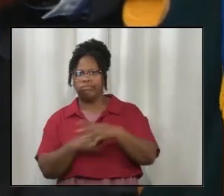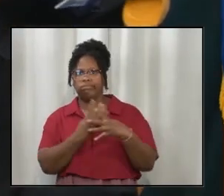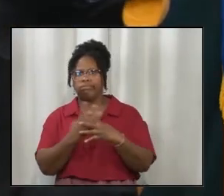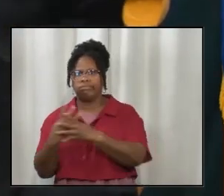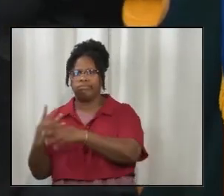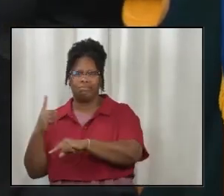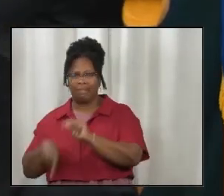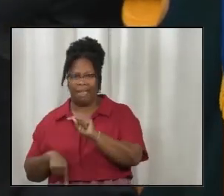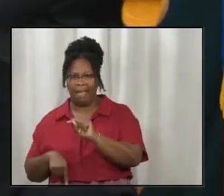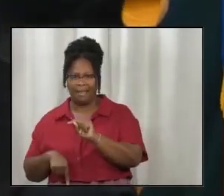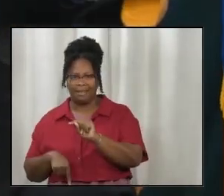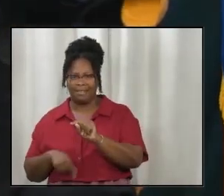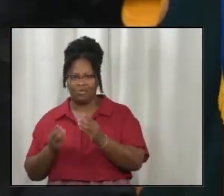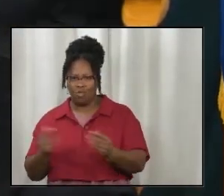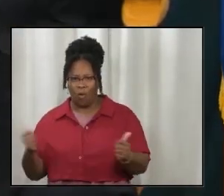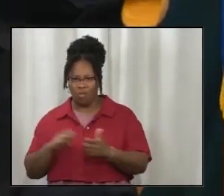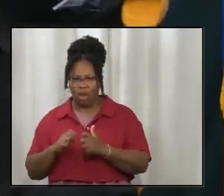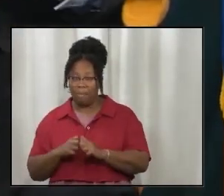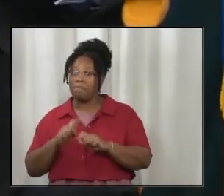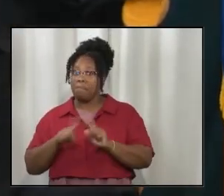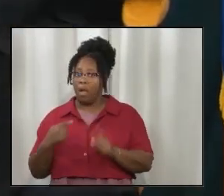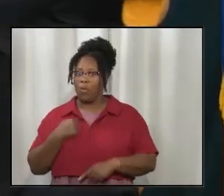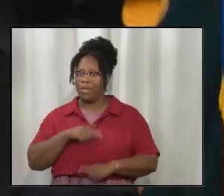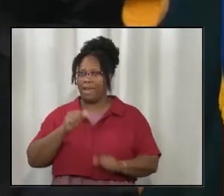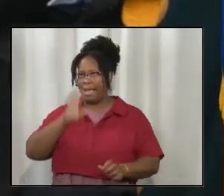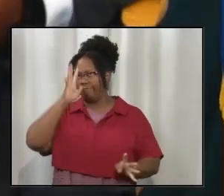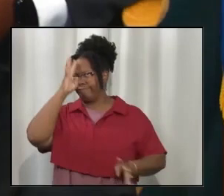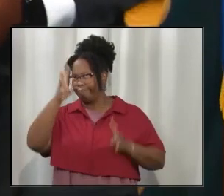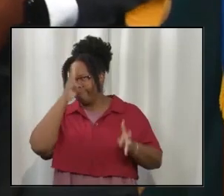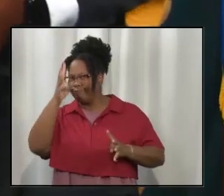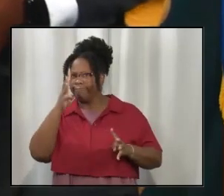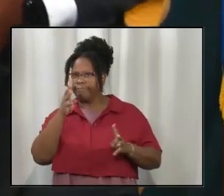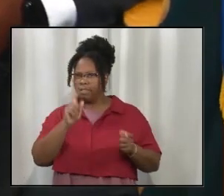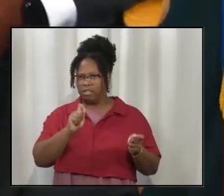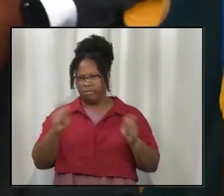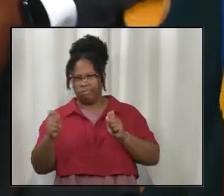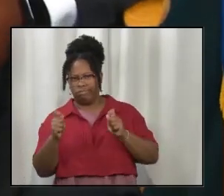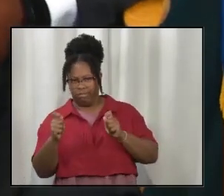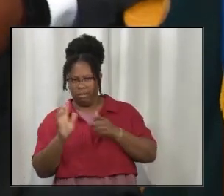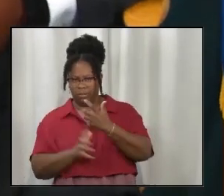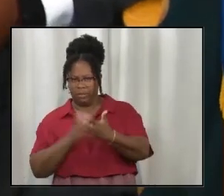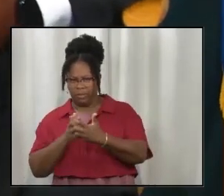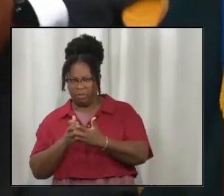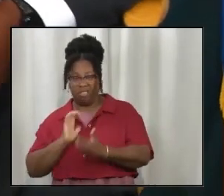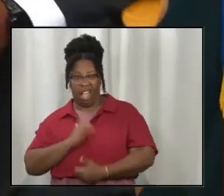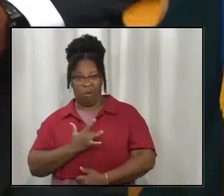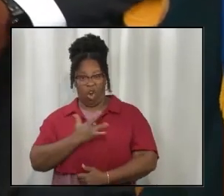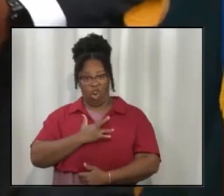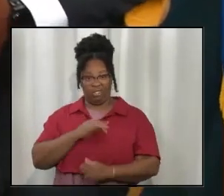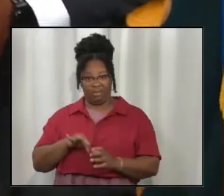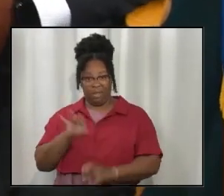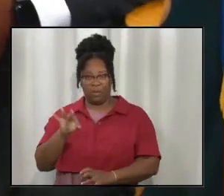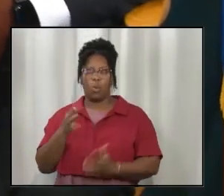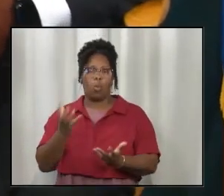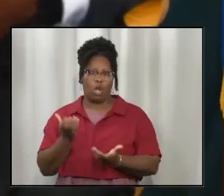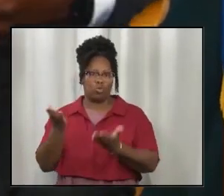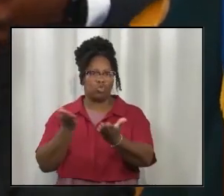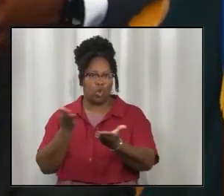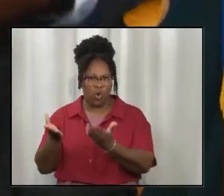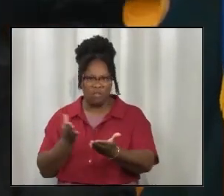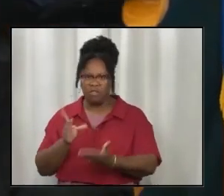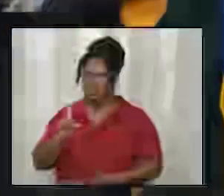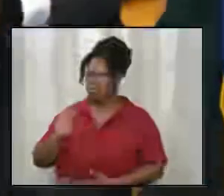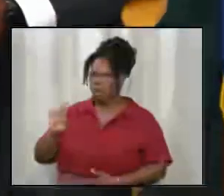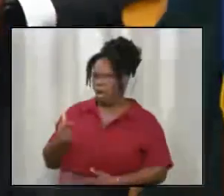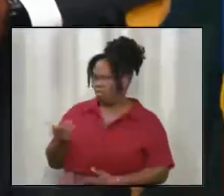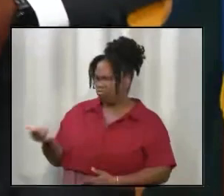can do to be innovative and to adapt if we have a heart and a spirit to serve. So, Doug, share a little bit more with us about some